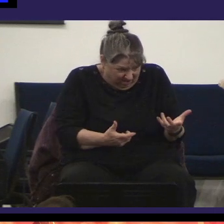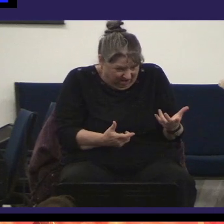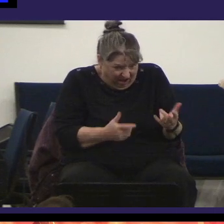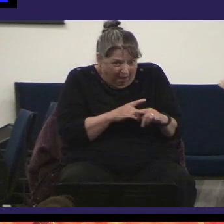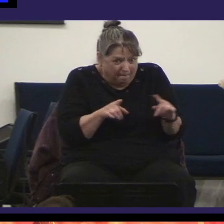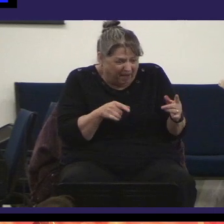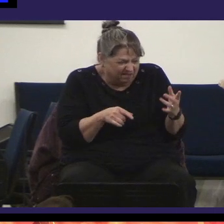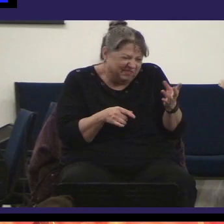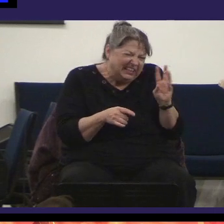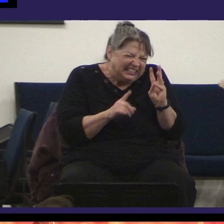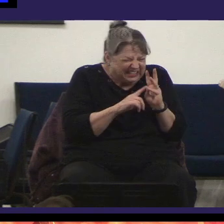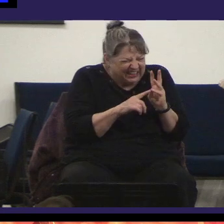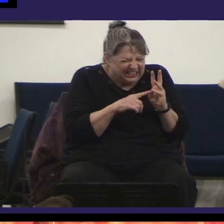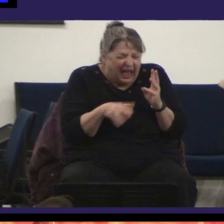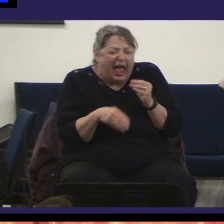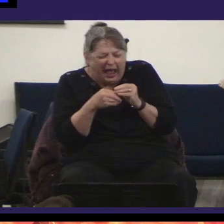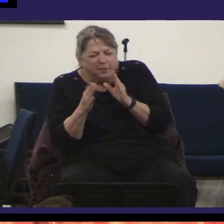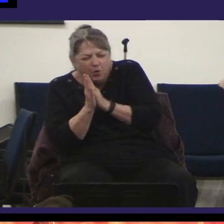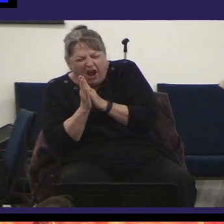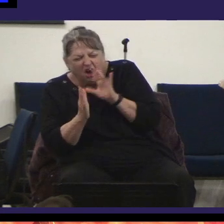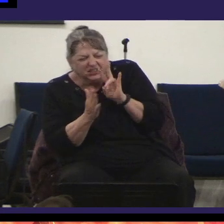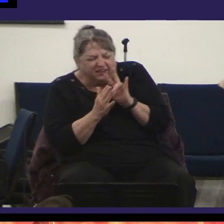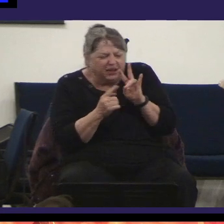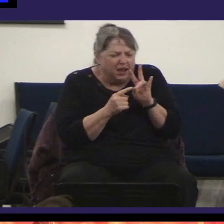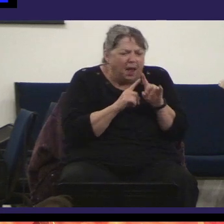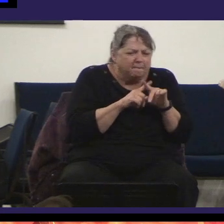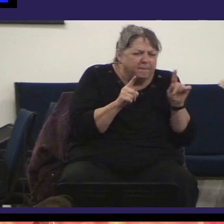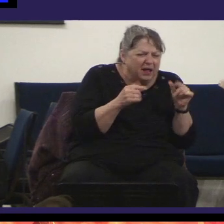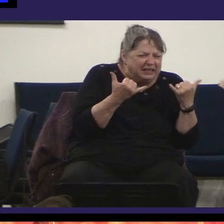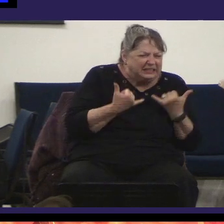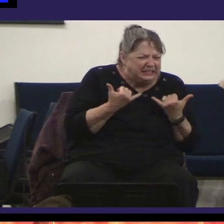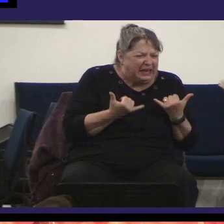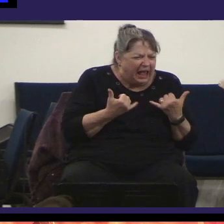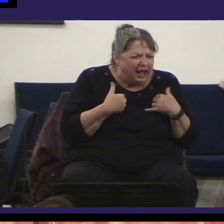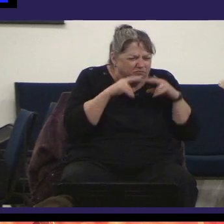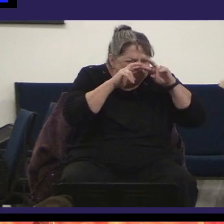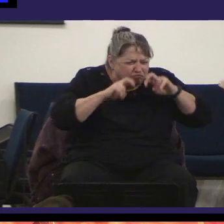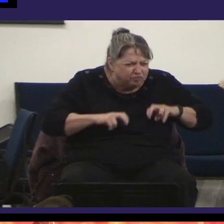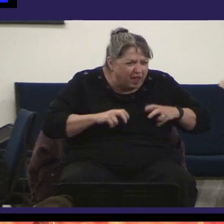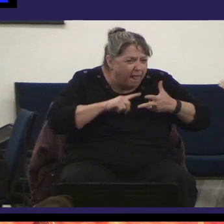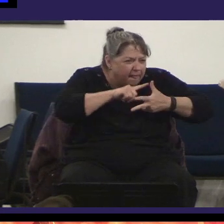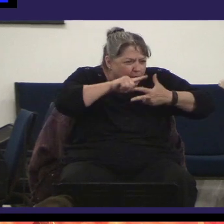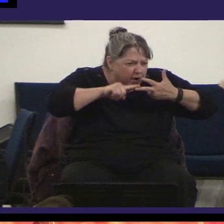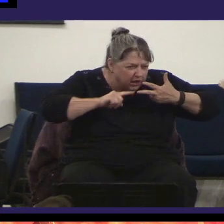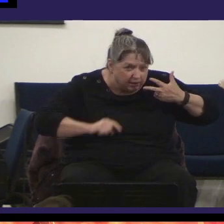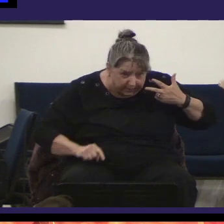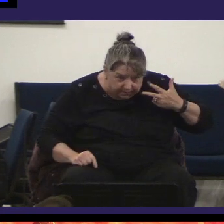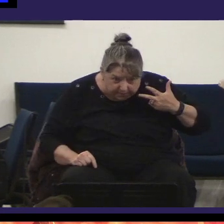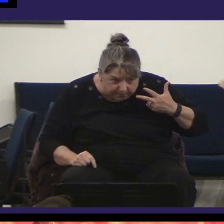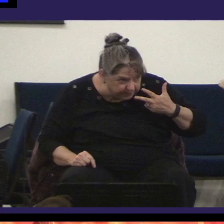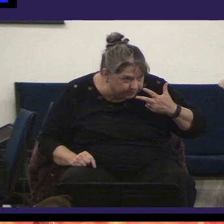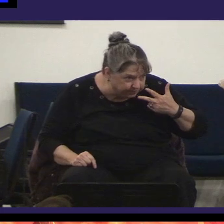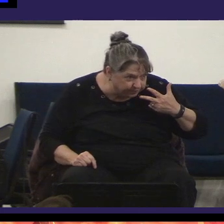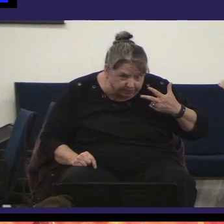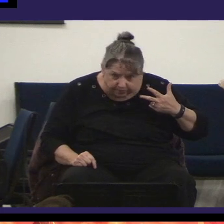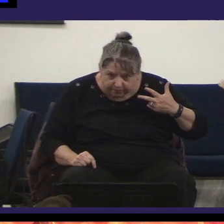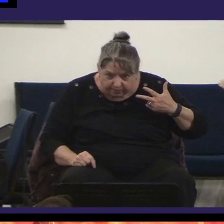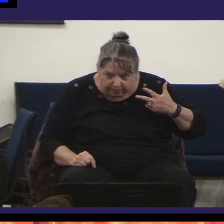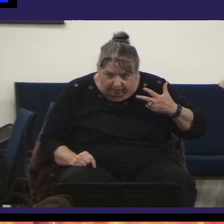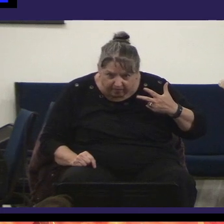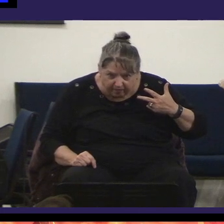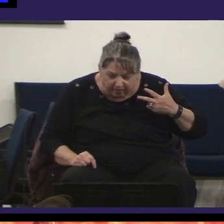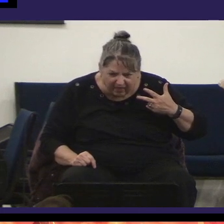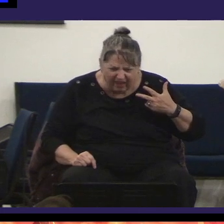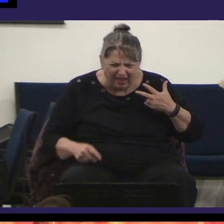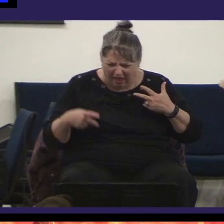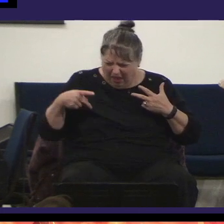made them available for the very purpose of overcoming or withstanding or coming against these forces that are